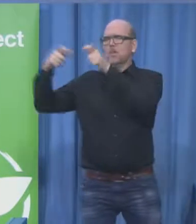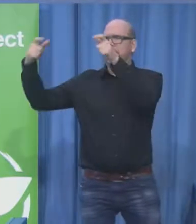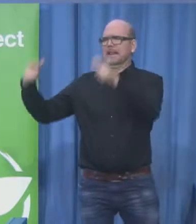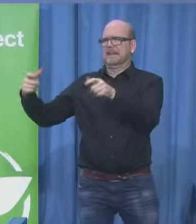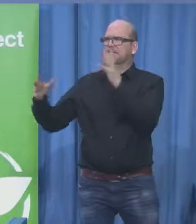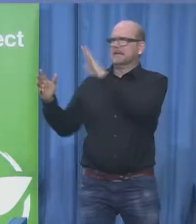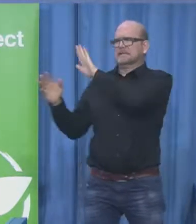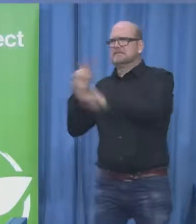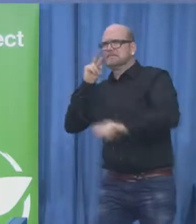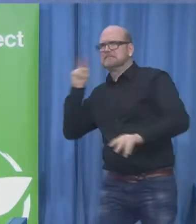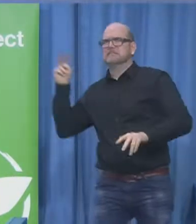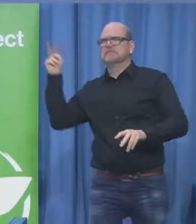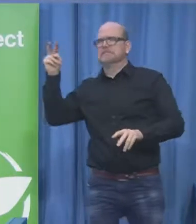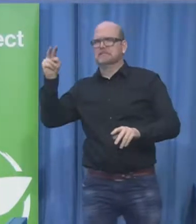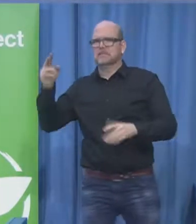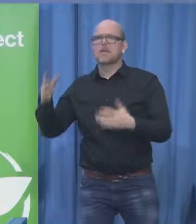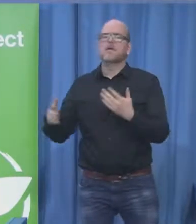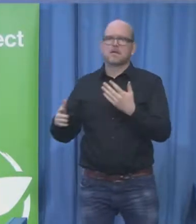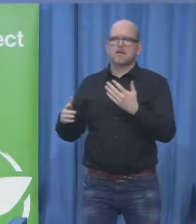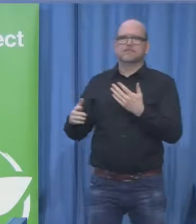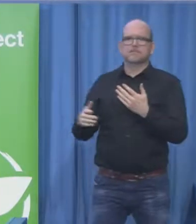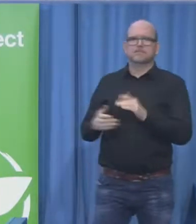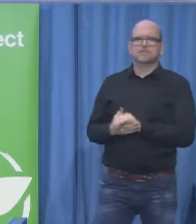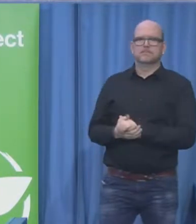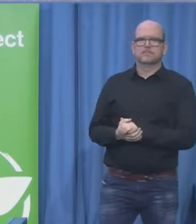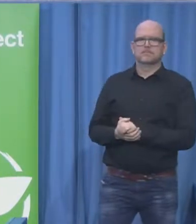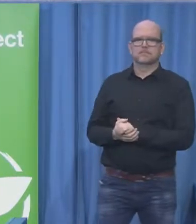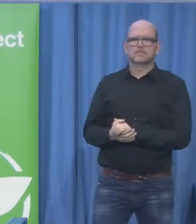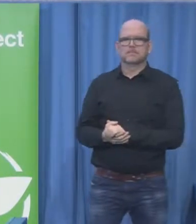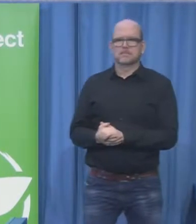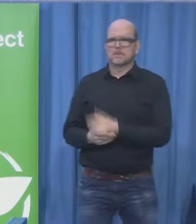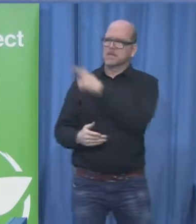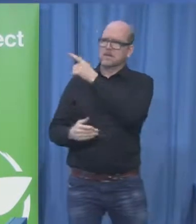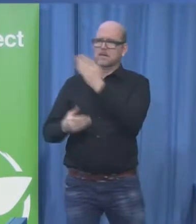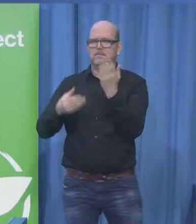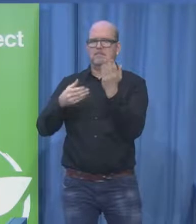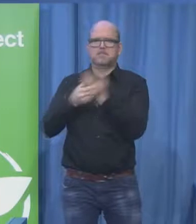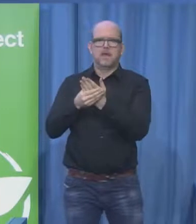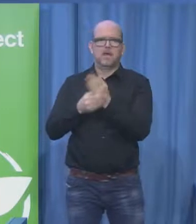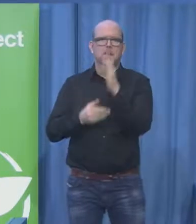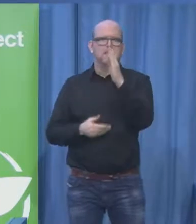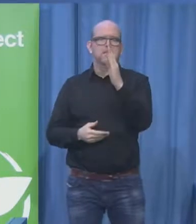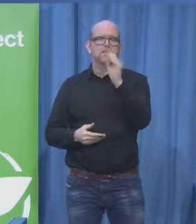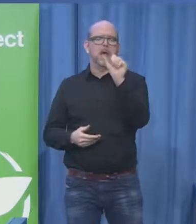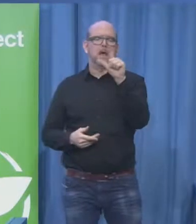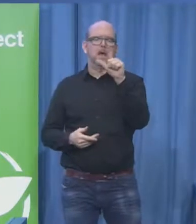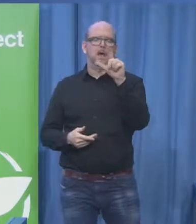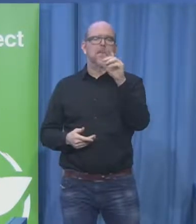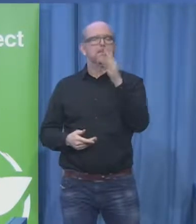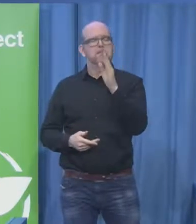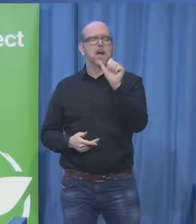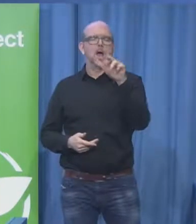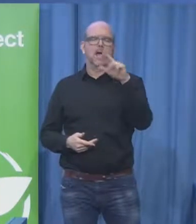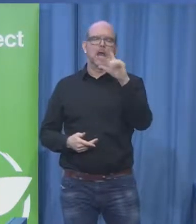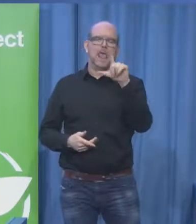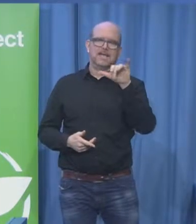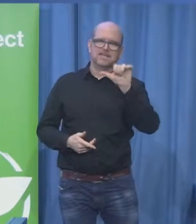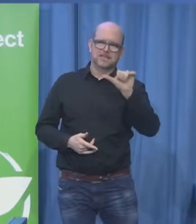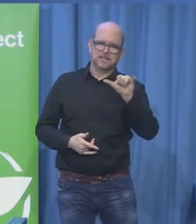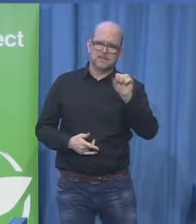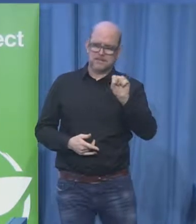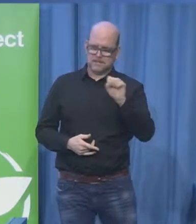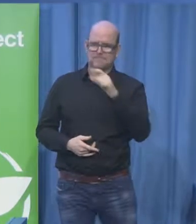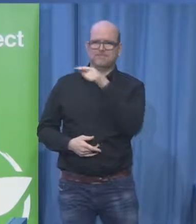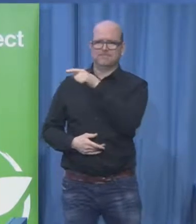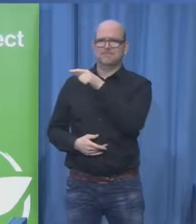client accessibility at Barclays Bank from the United Kingdom. Thank you, Kathryn. Thank you. For anyone that was in the last session, you would have just seen